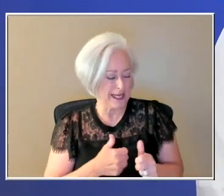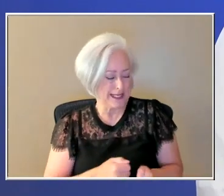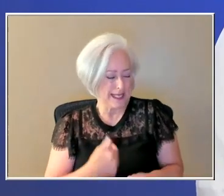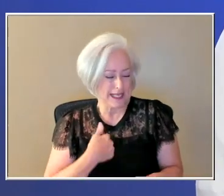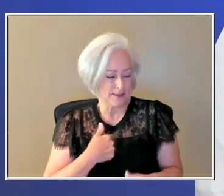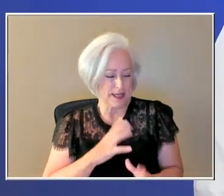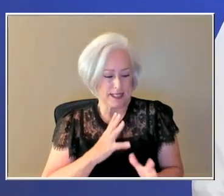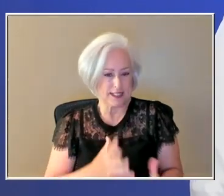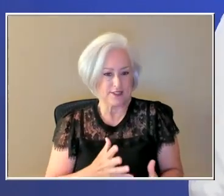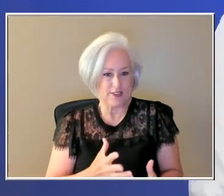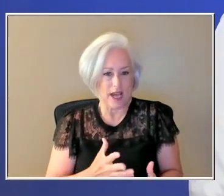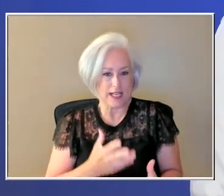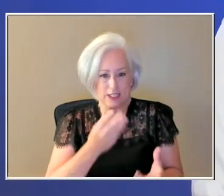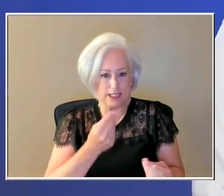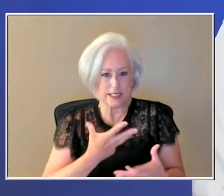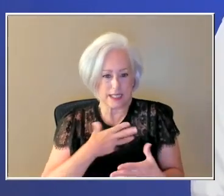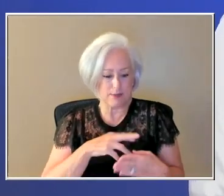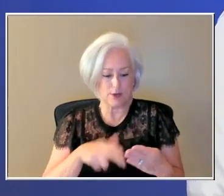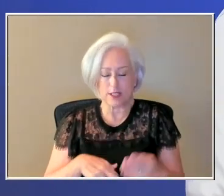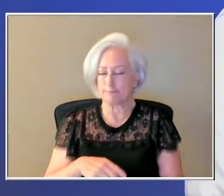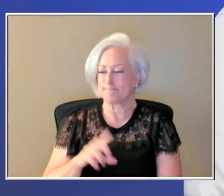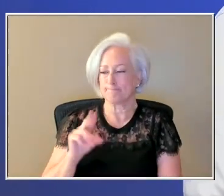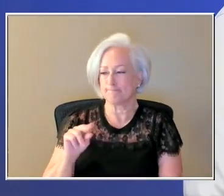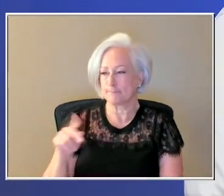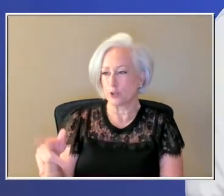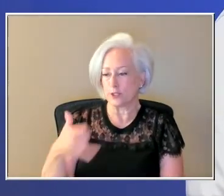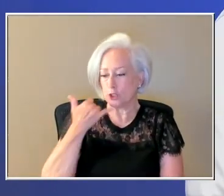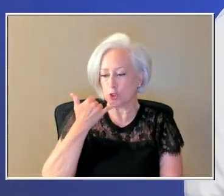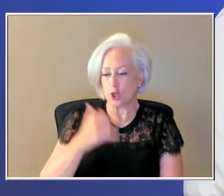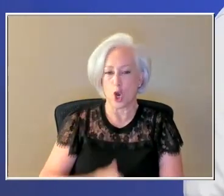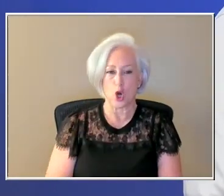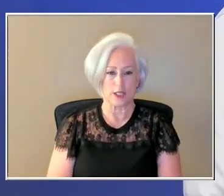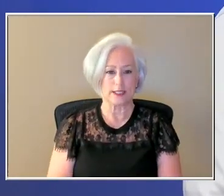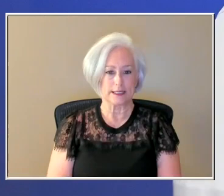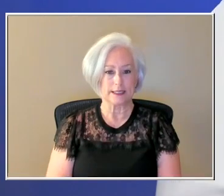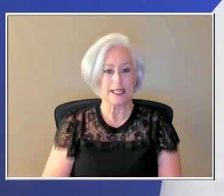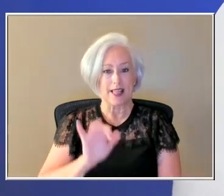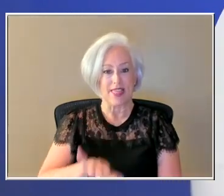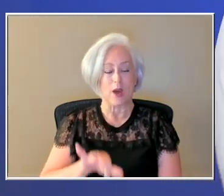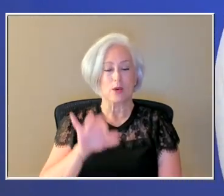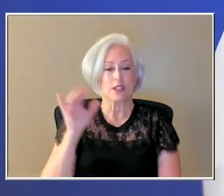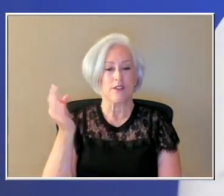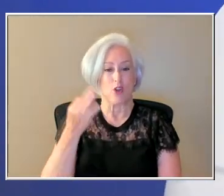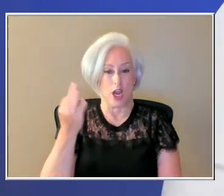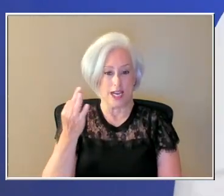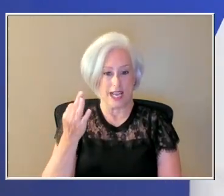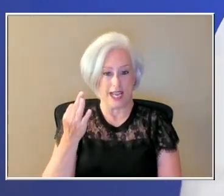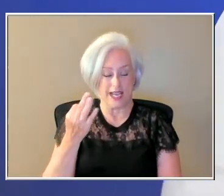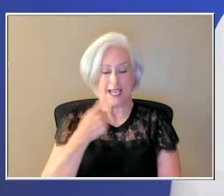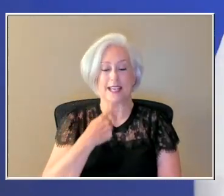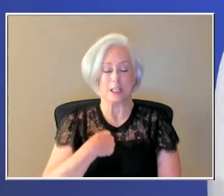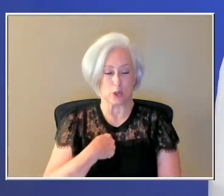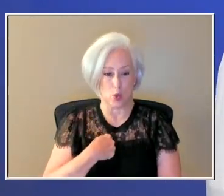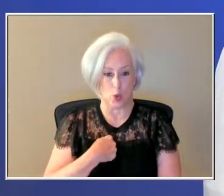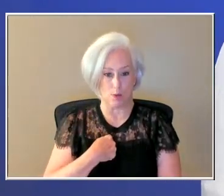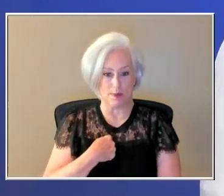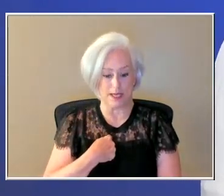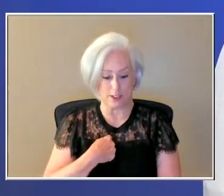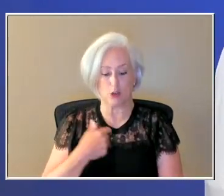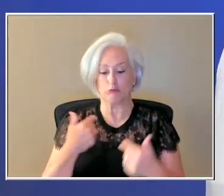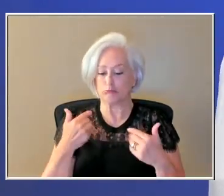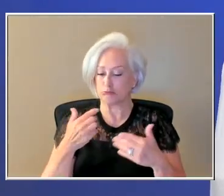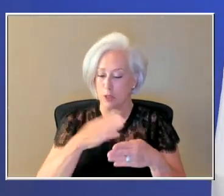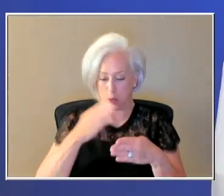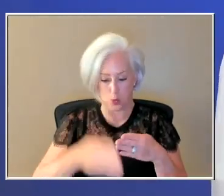what the results are. And he's like, no, you need to call me. And it was on a Friday, and so then he told me, and so then I did my research over the weekend and